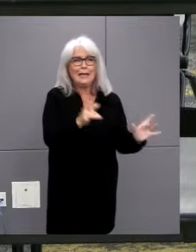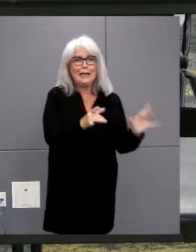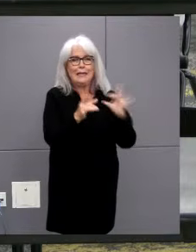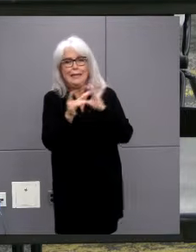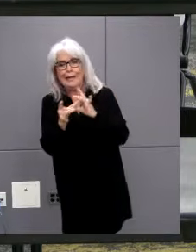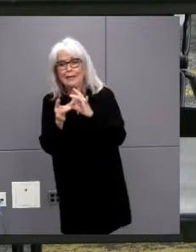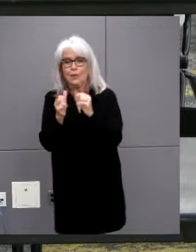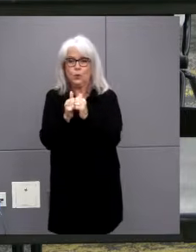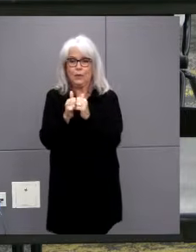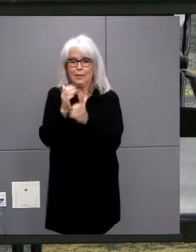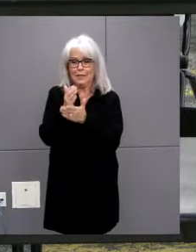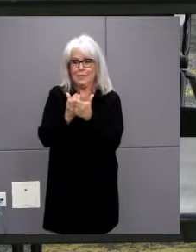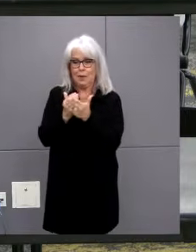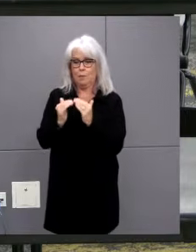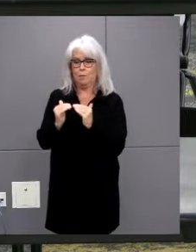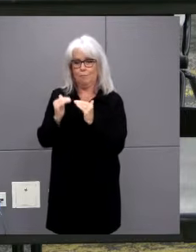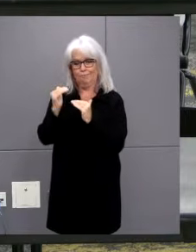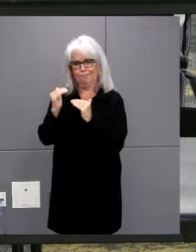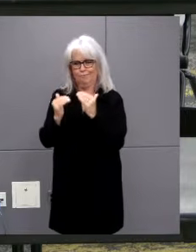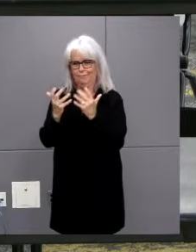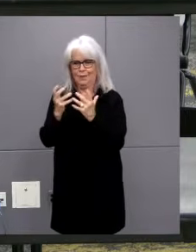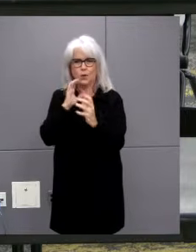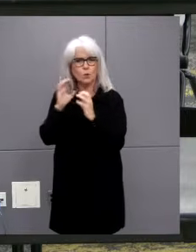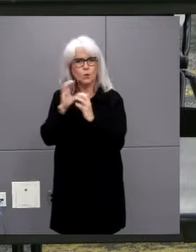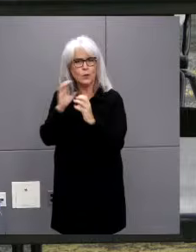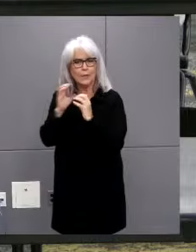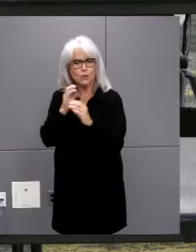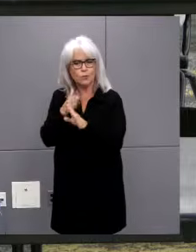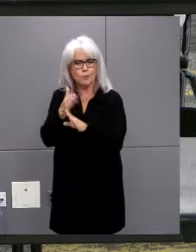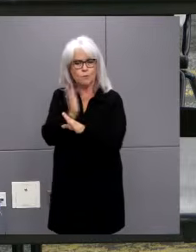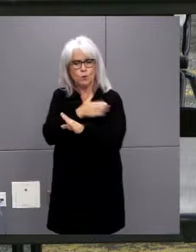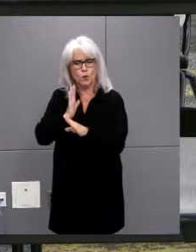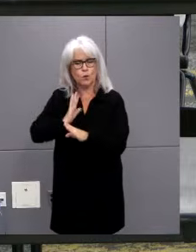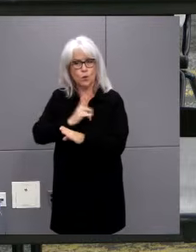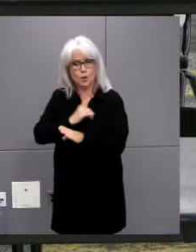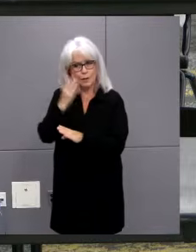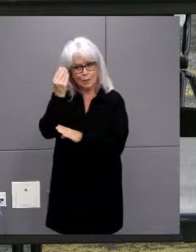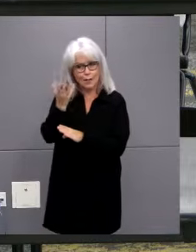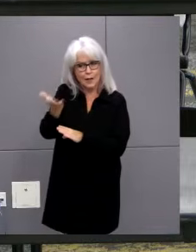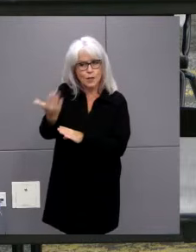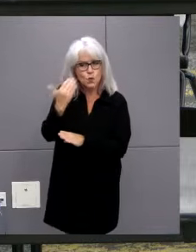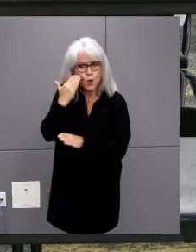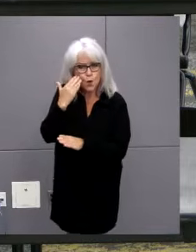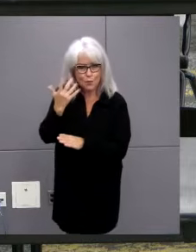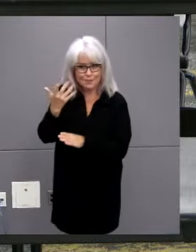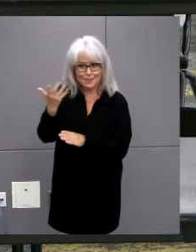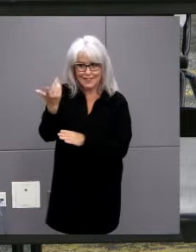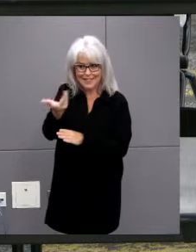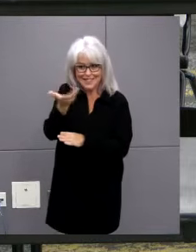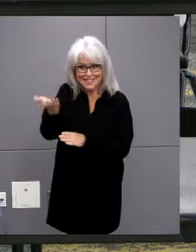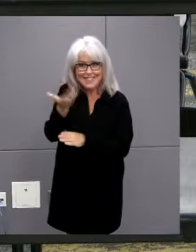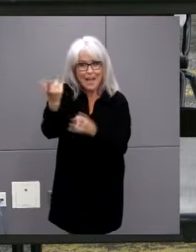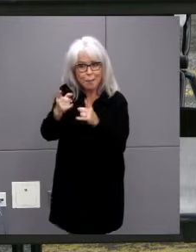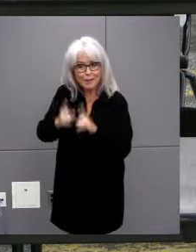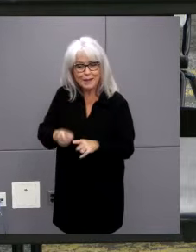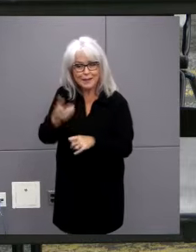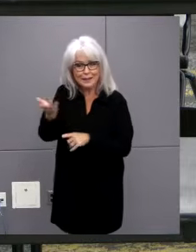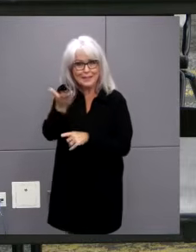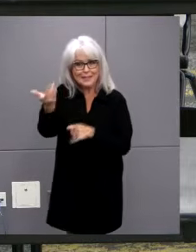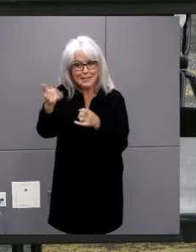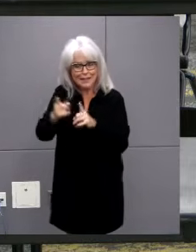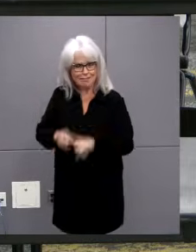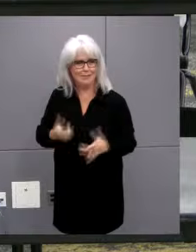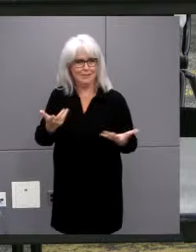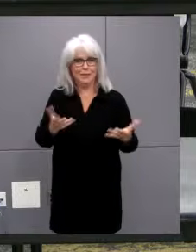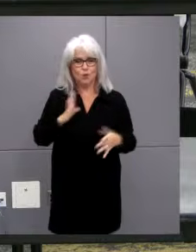have been some level of communication that came before the board just to let us know that this was happening, this was taking place. Because for a board member